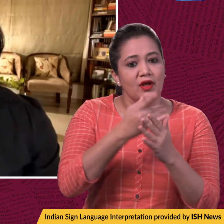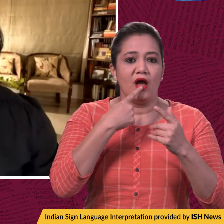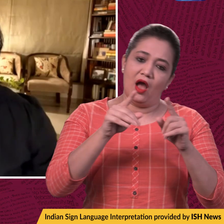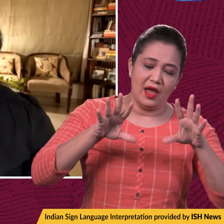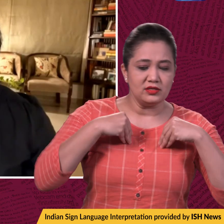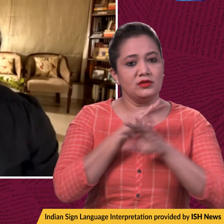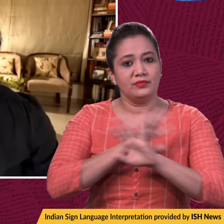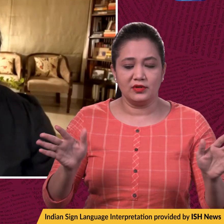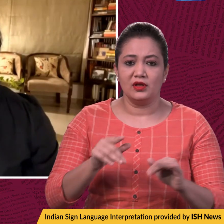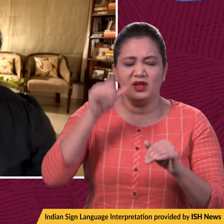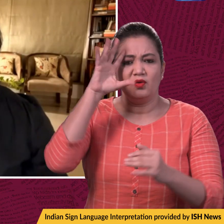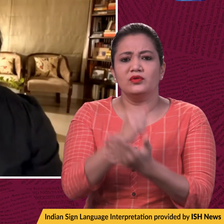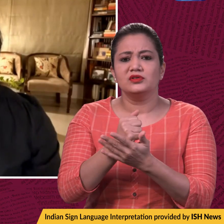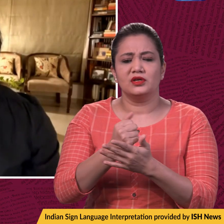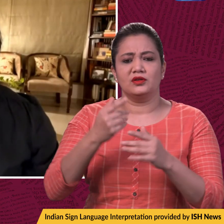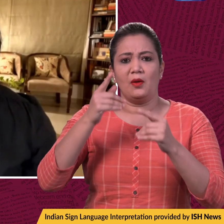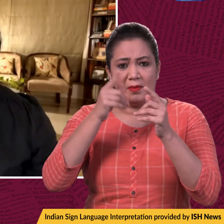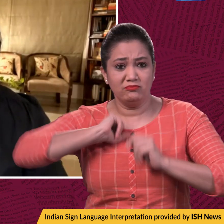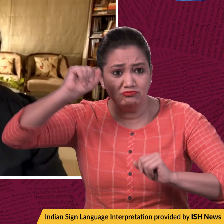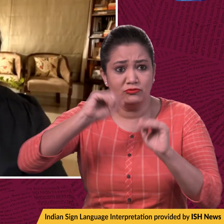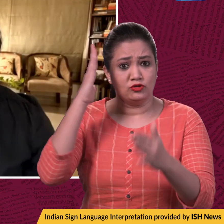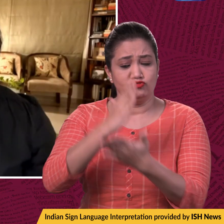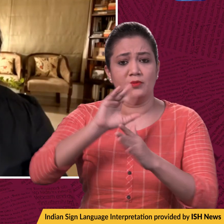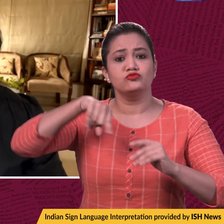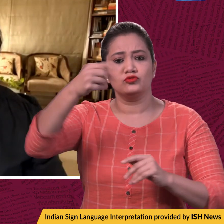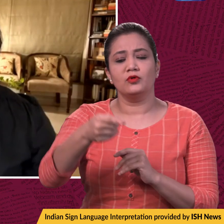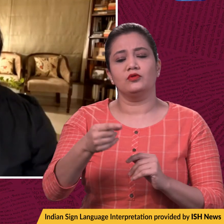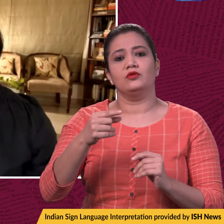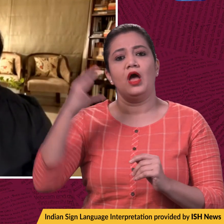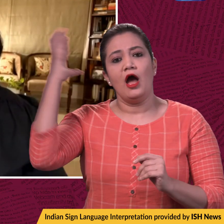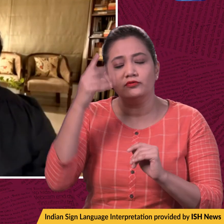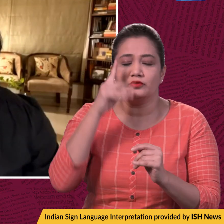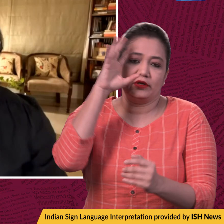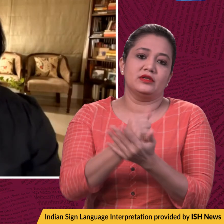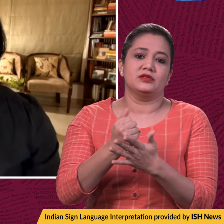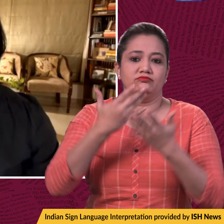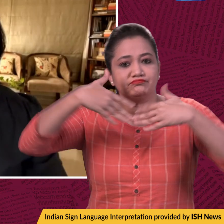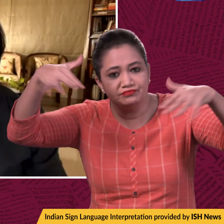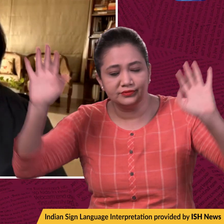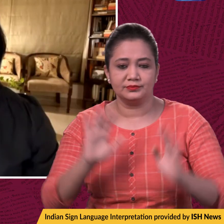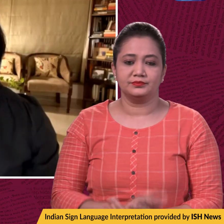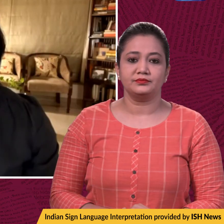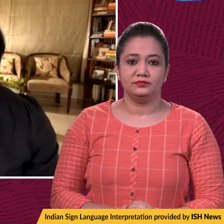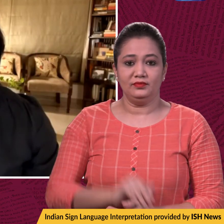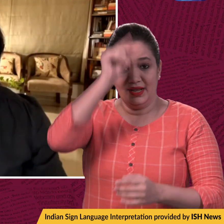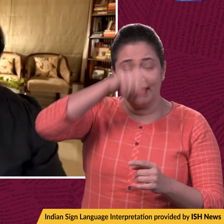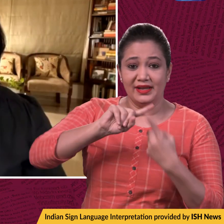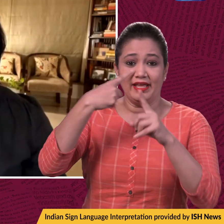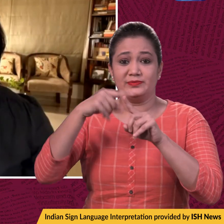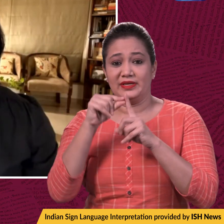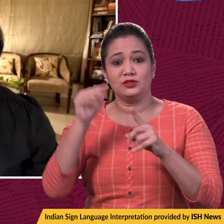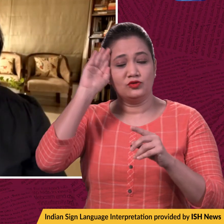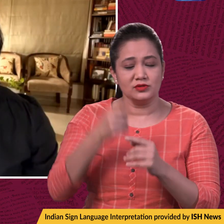pending demands, and they will make a decision on calling off the protest tomorrow at noon. According to the Indian Express,